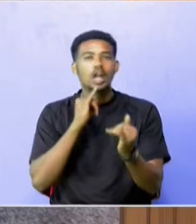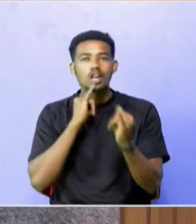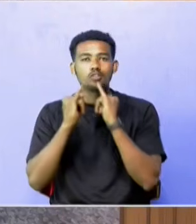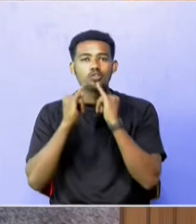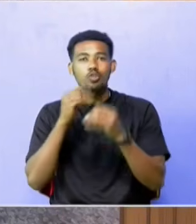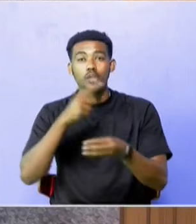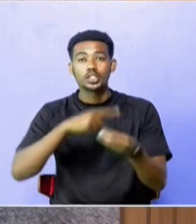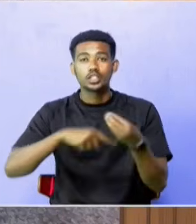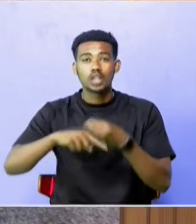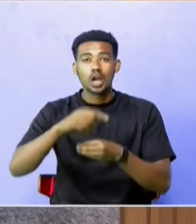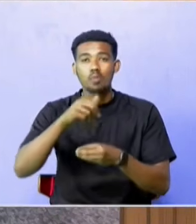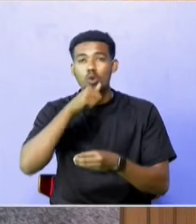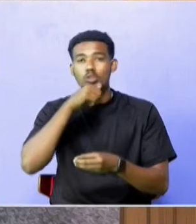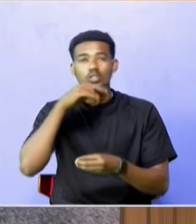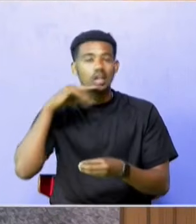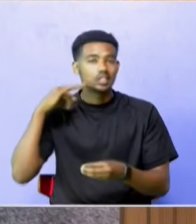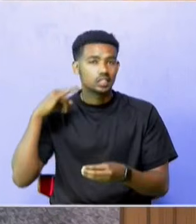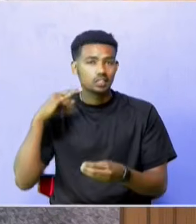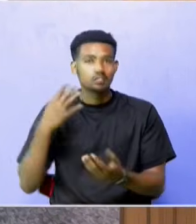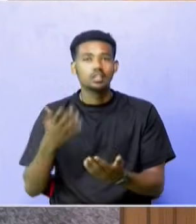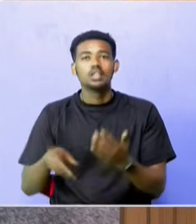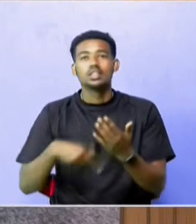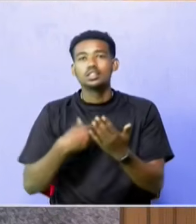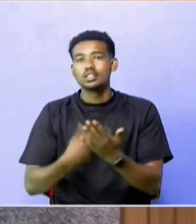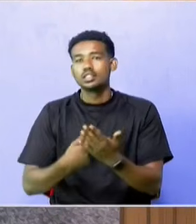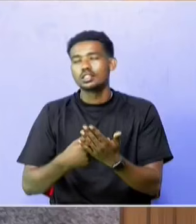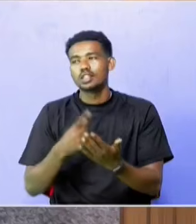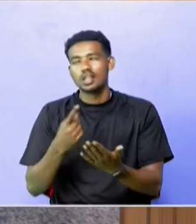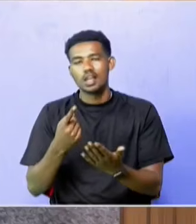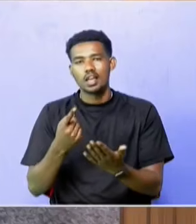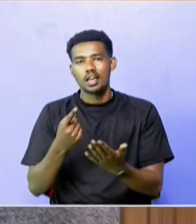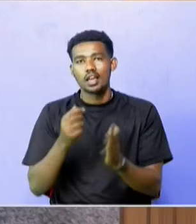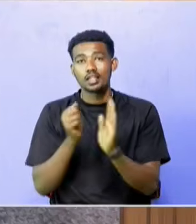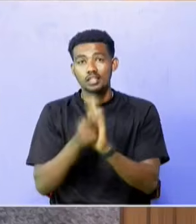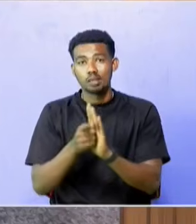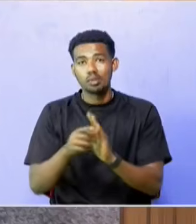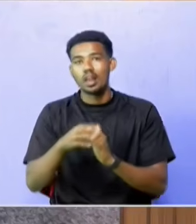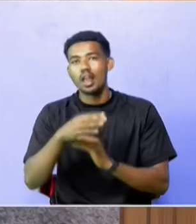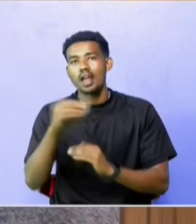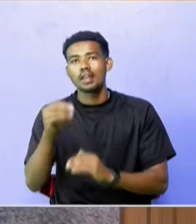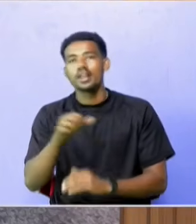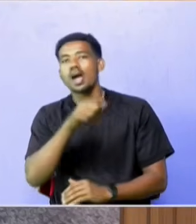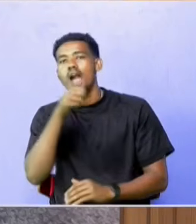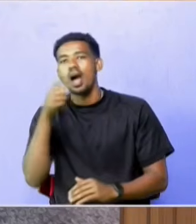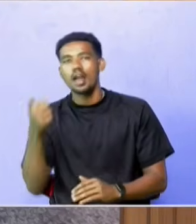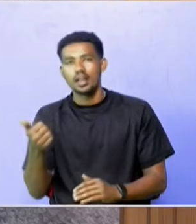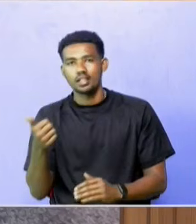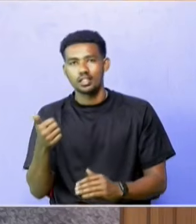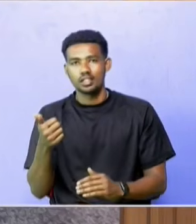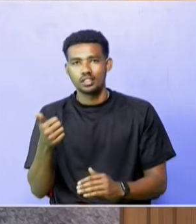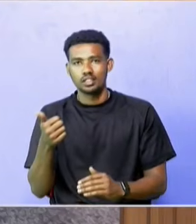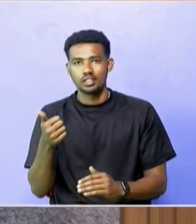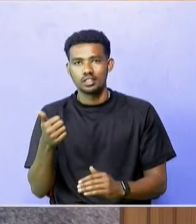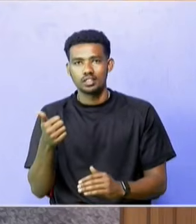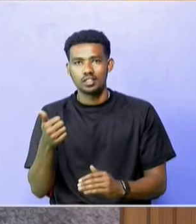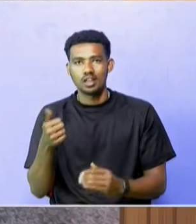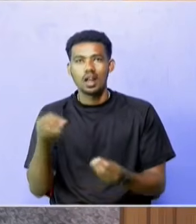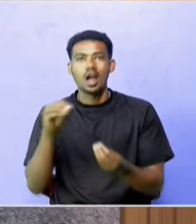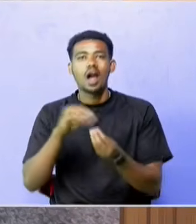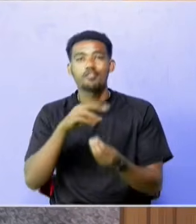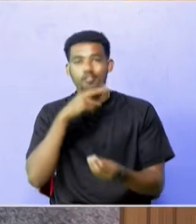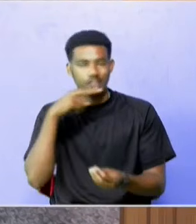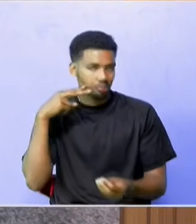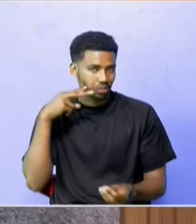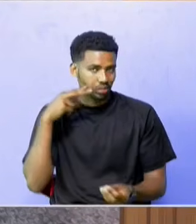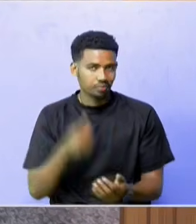about adjectives. We see that in example. And another adverb. Okay? What do we